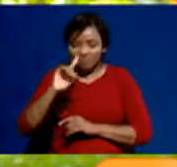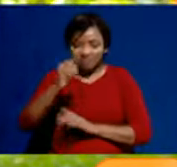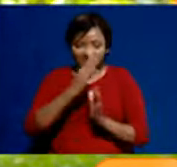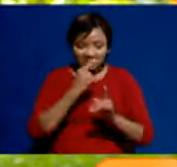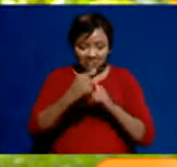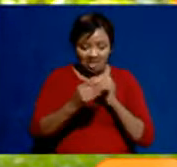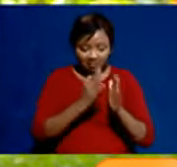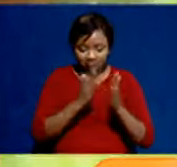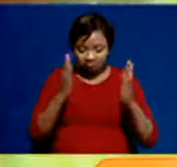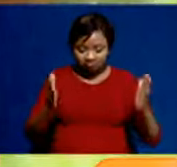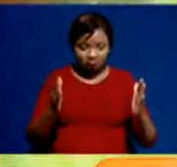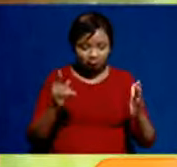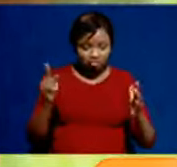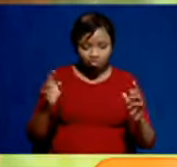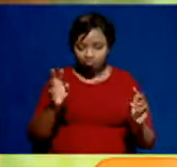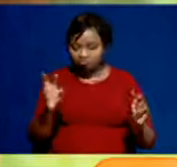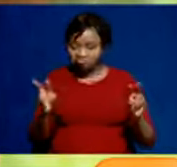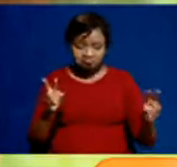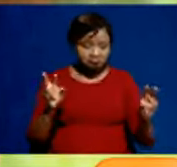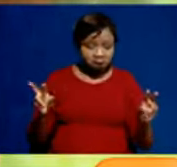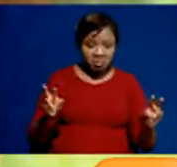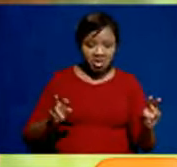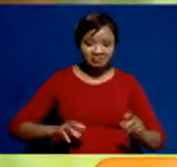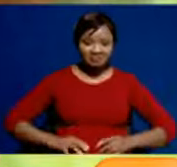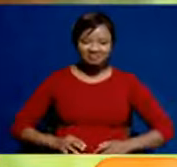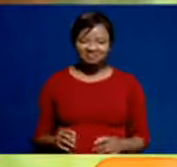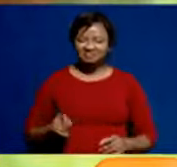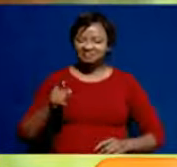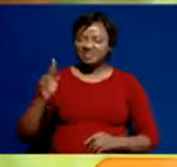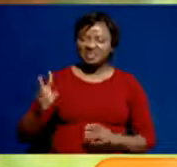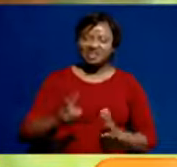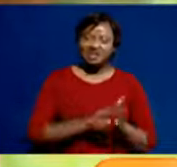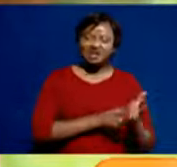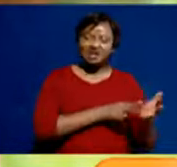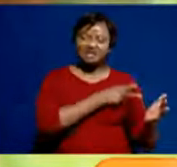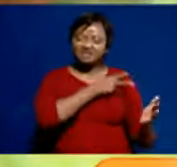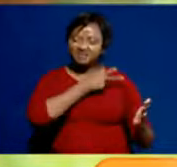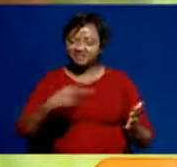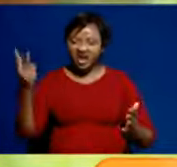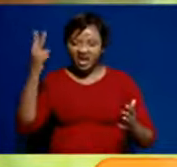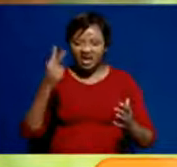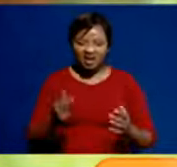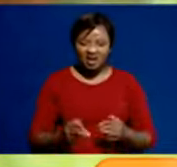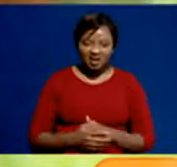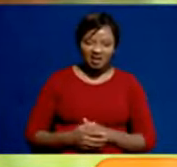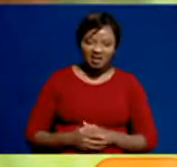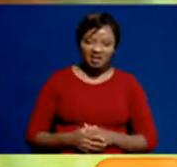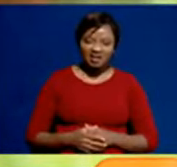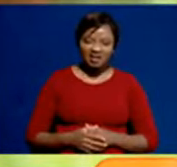year, what is your assessment? Dismal failure, whining throughout,